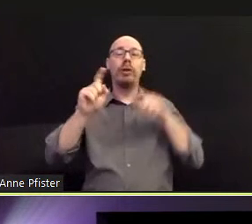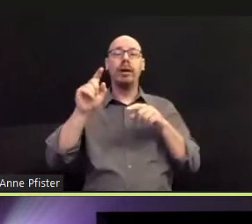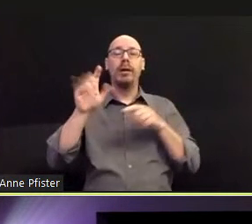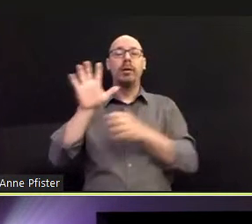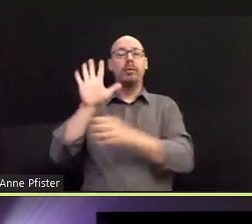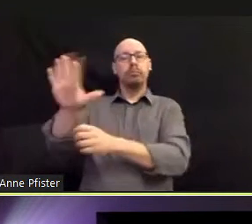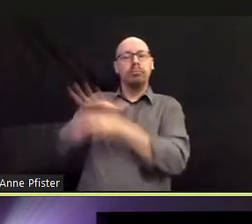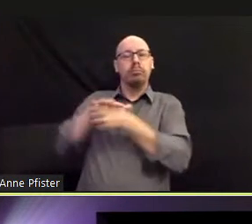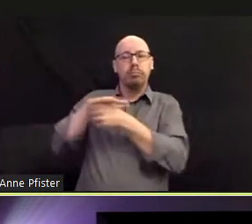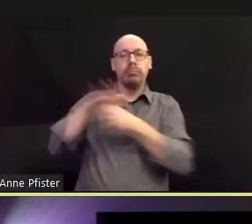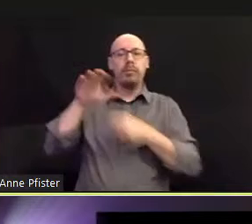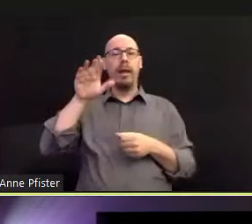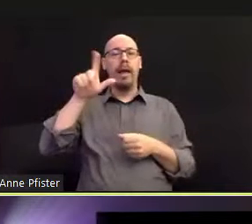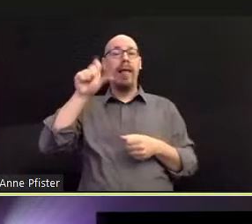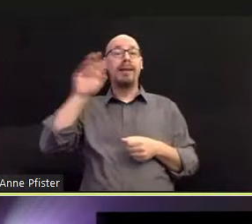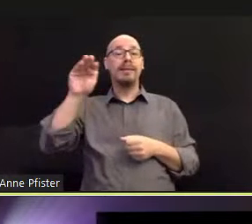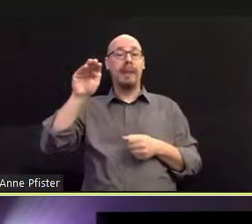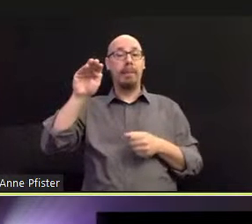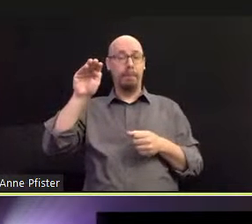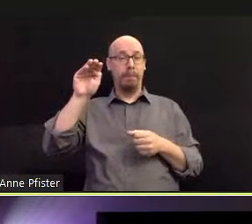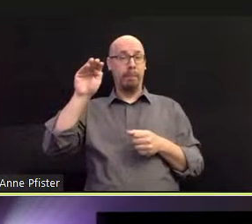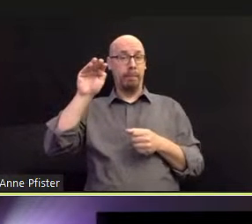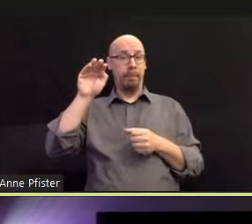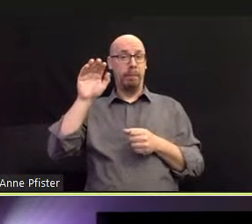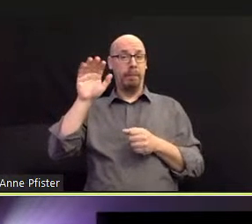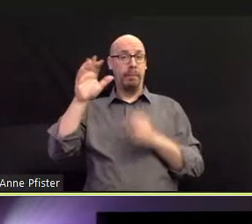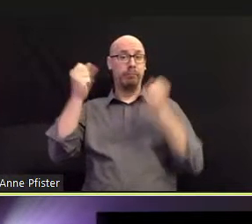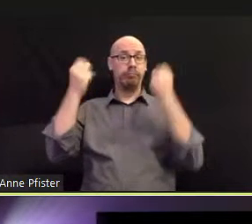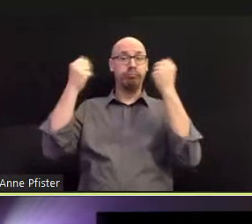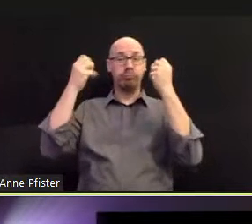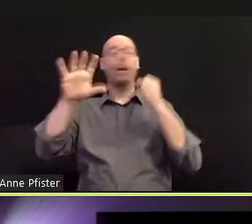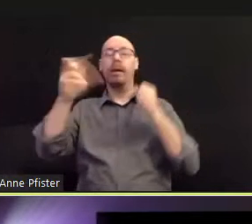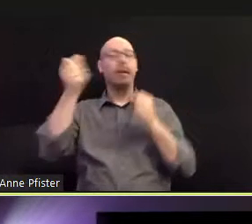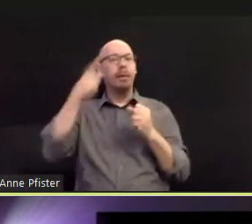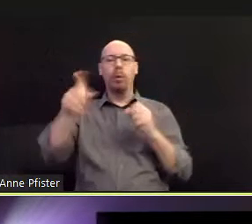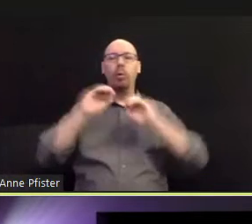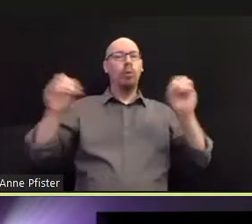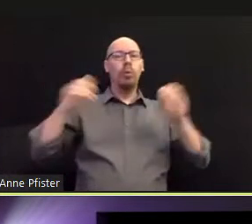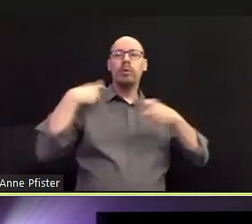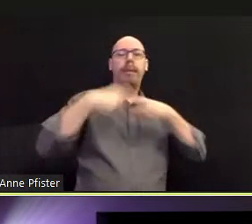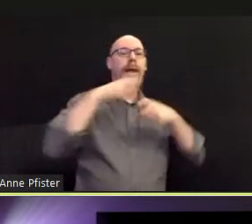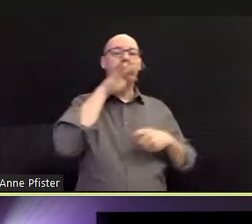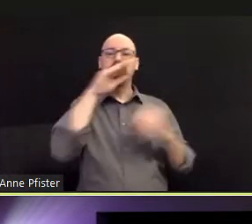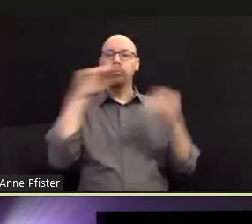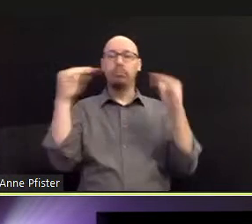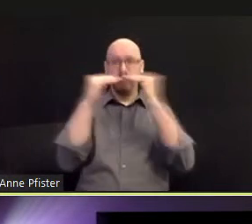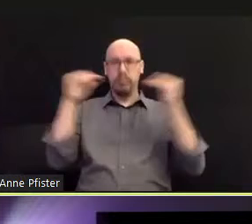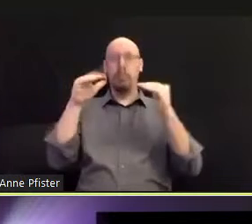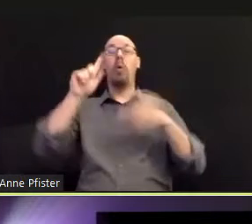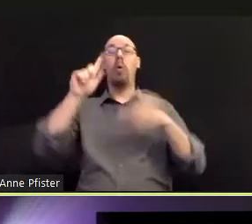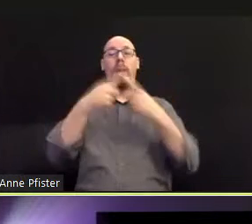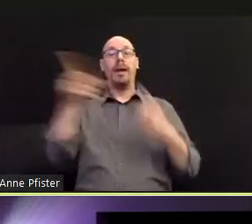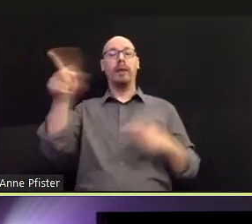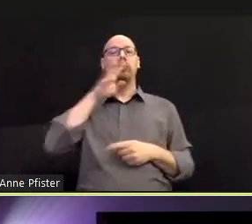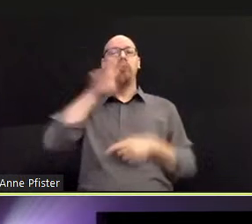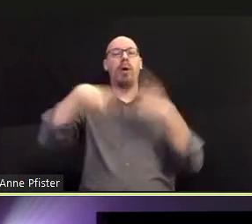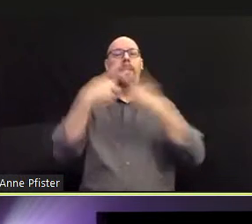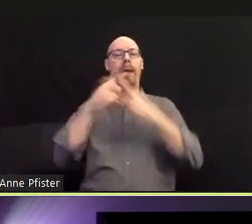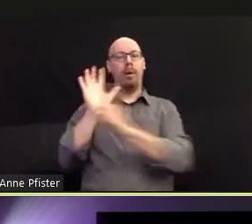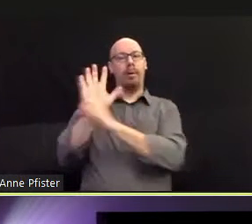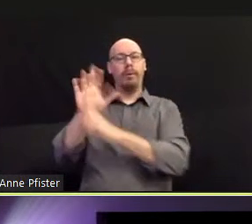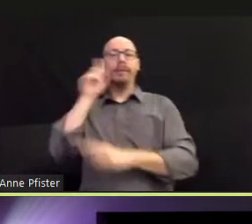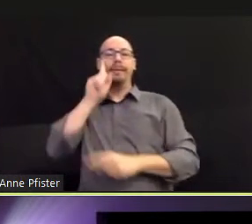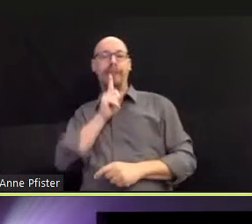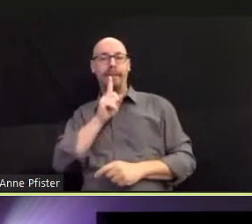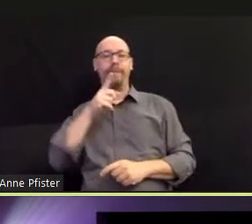which do not have a local Spanish equivalent, that describe deaf participants' contrasting language experiences. Mexican